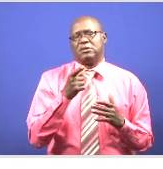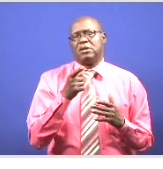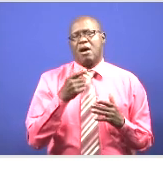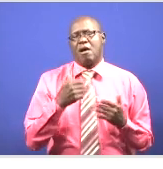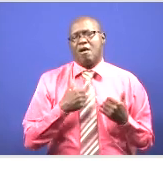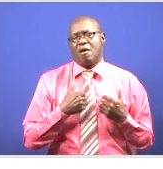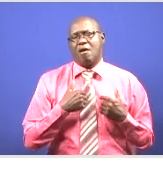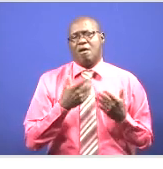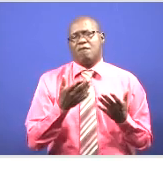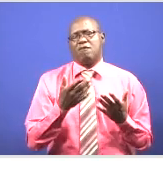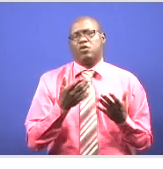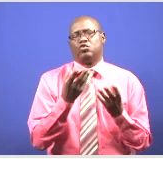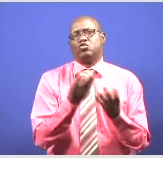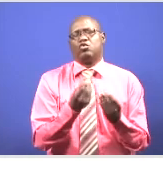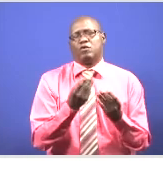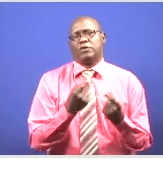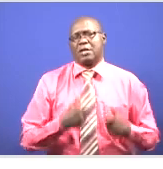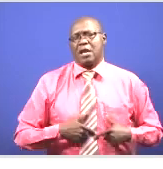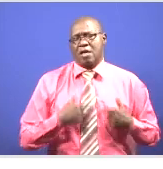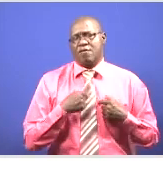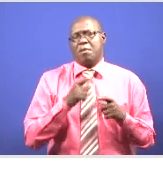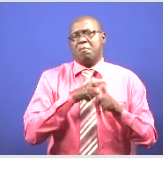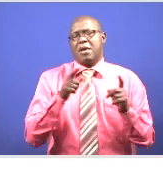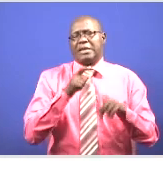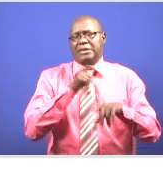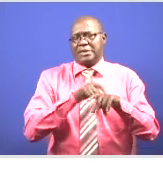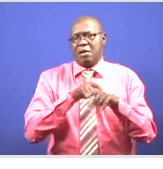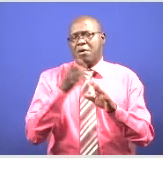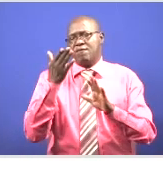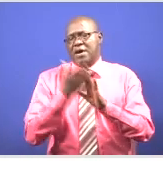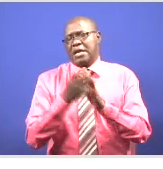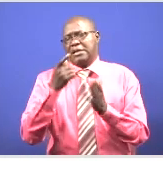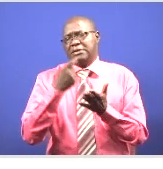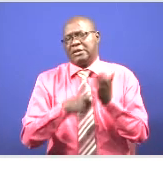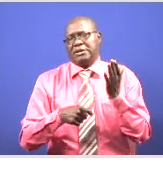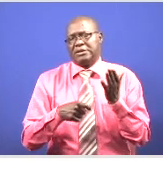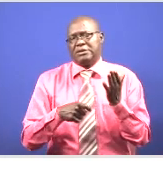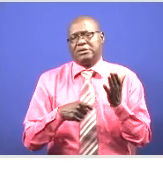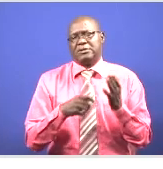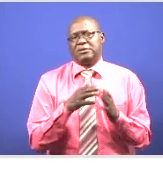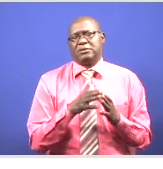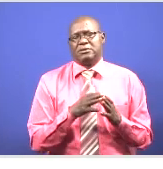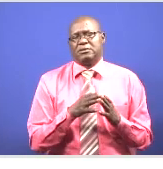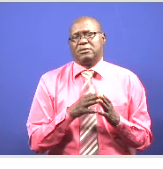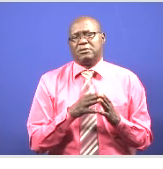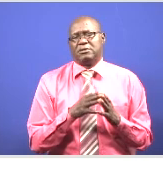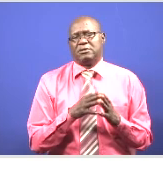It's a pure soft life. But you see, when it comes to filing taxes, they are filing nearly returns. You